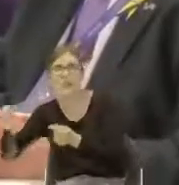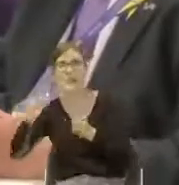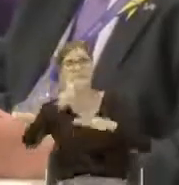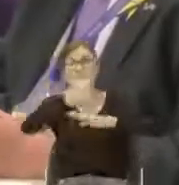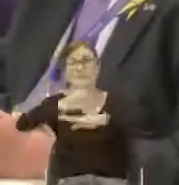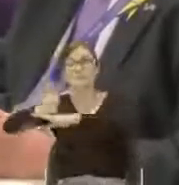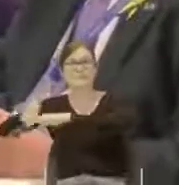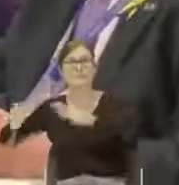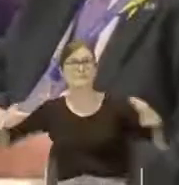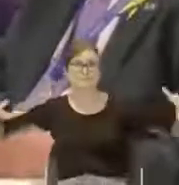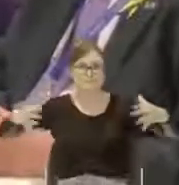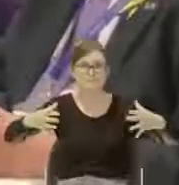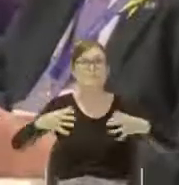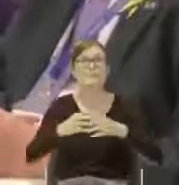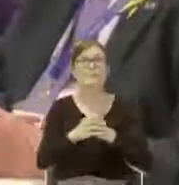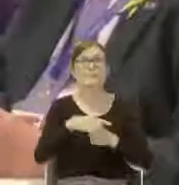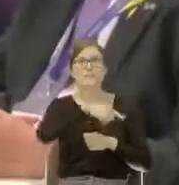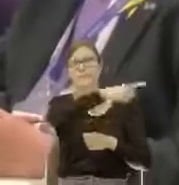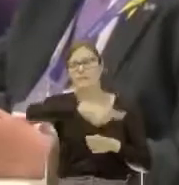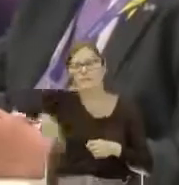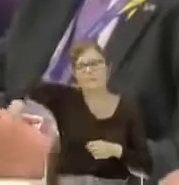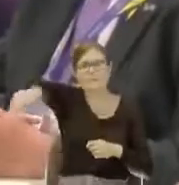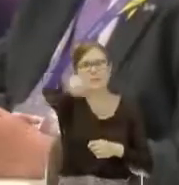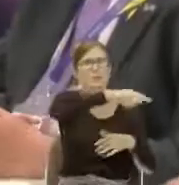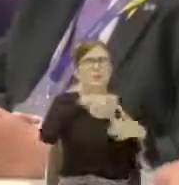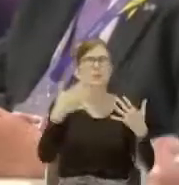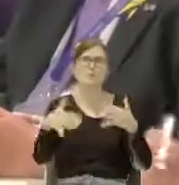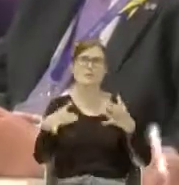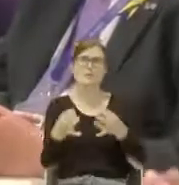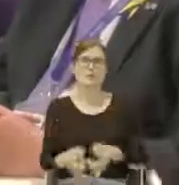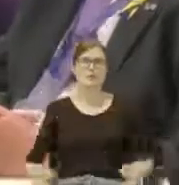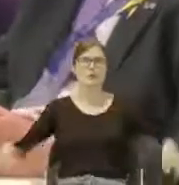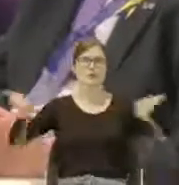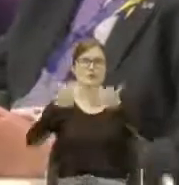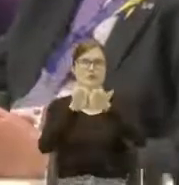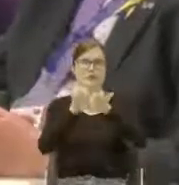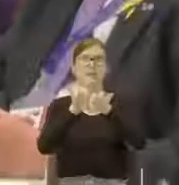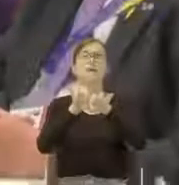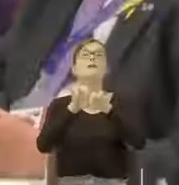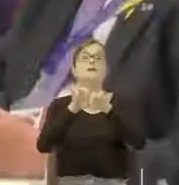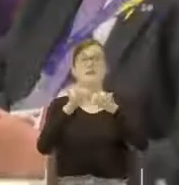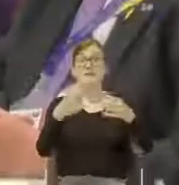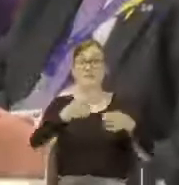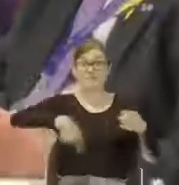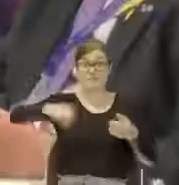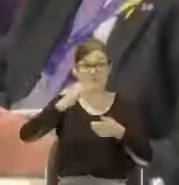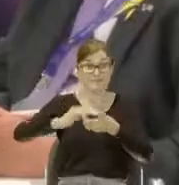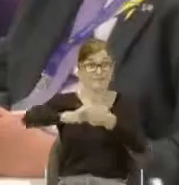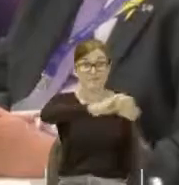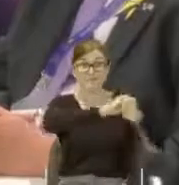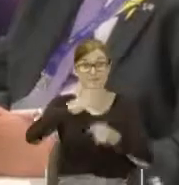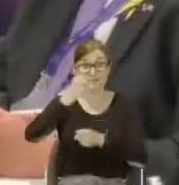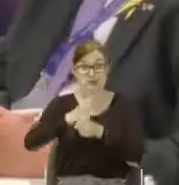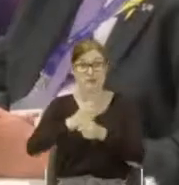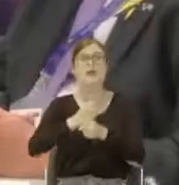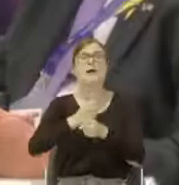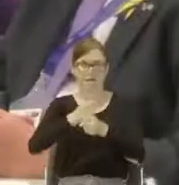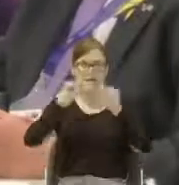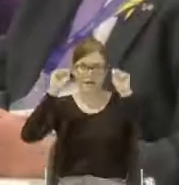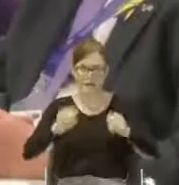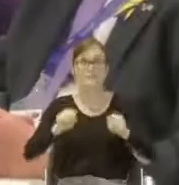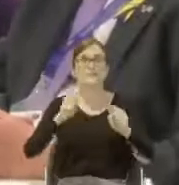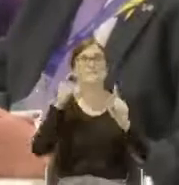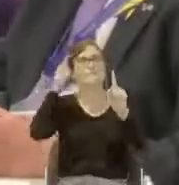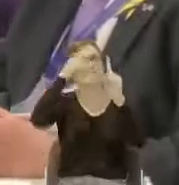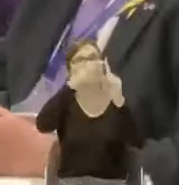to secure a sustainable and prosperous future for our planet and people. Indeed, it is